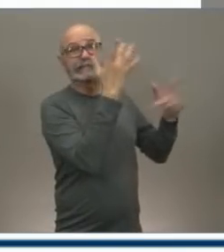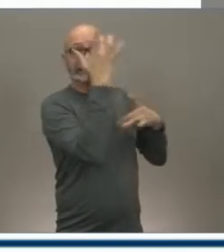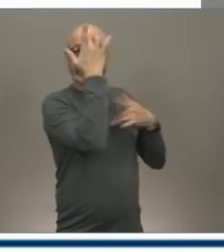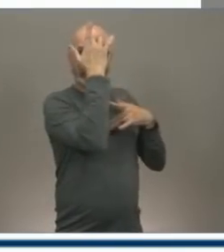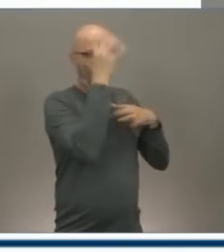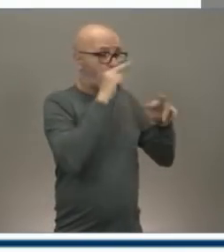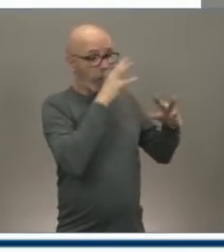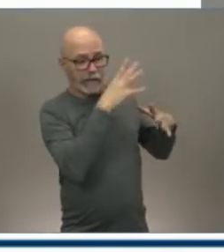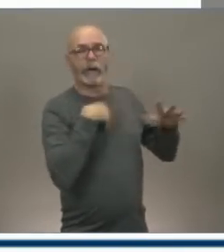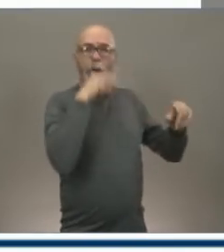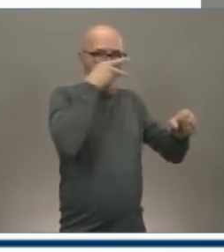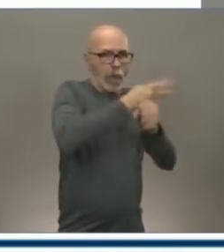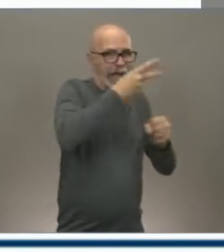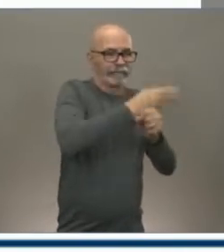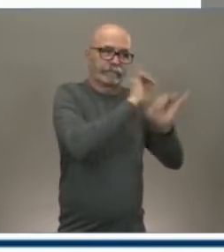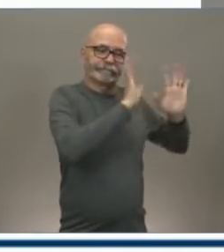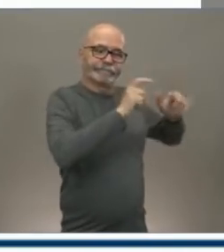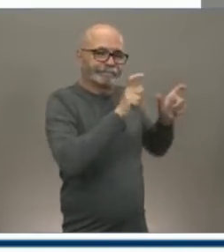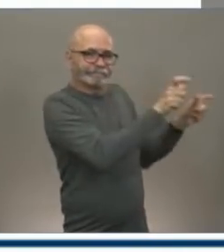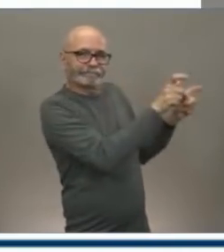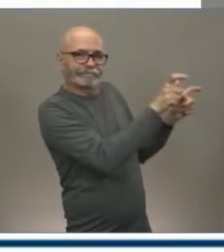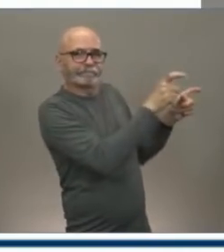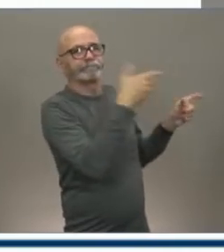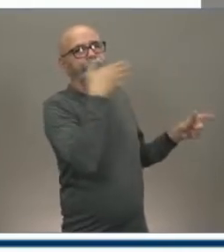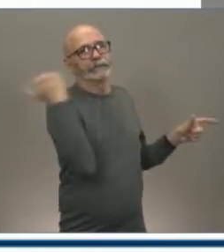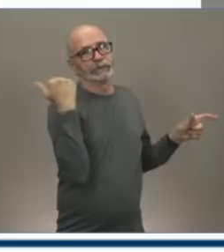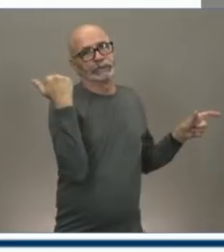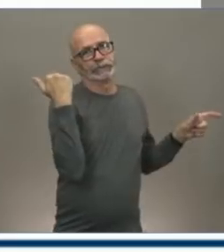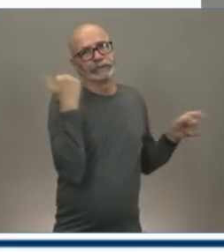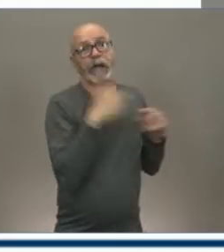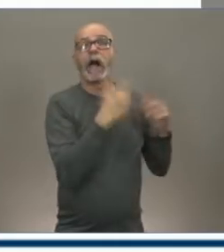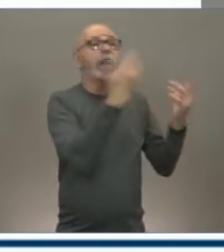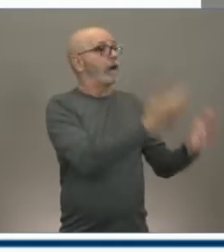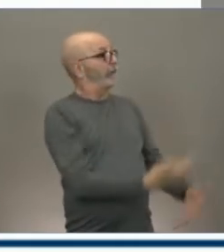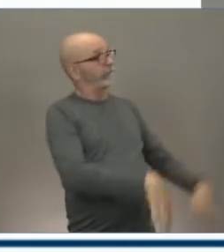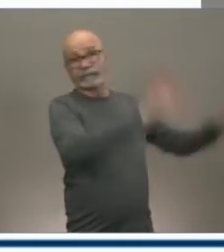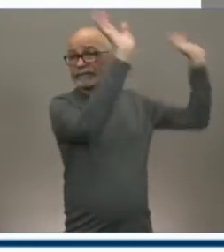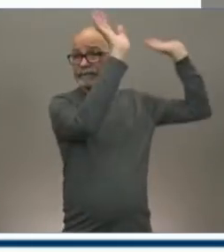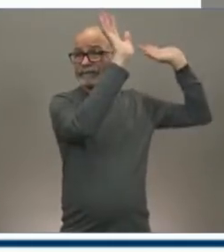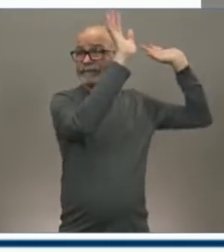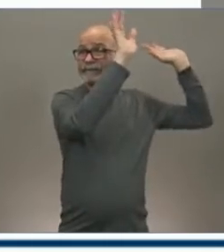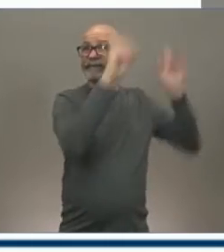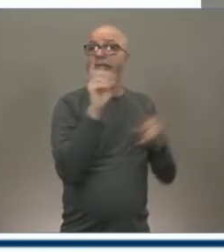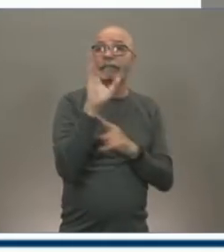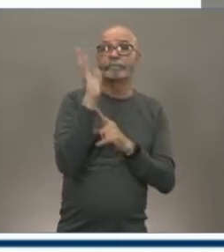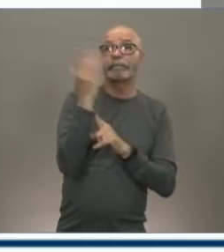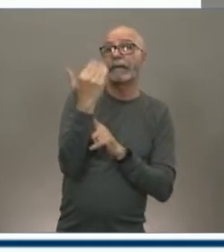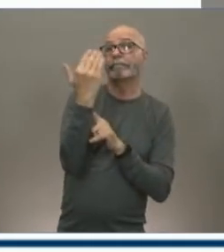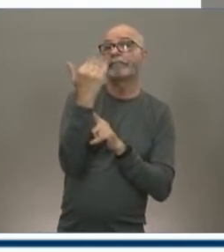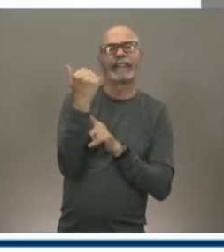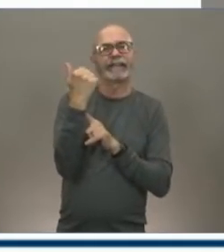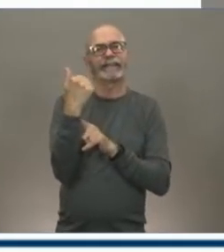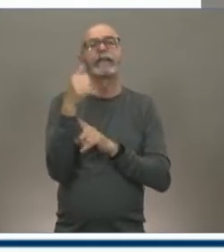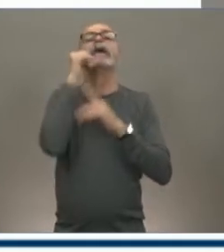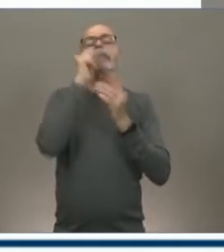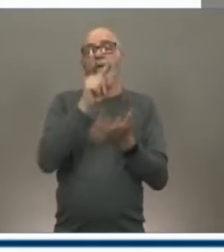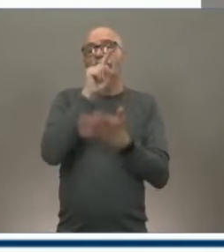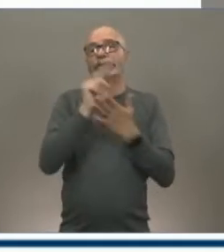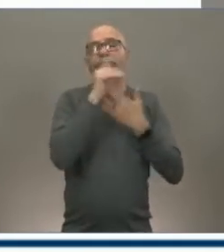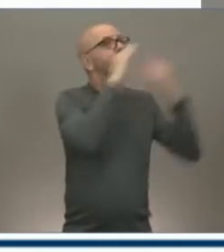then expecting to get weekly allotments after December 15th and throughout the